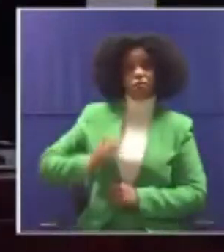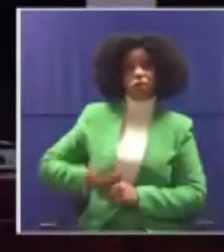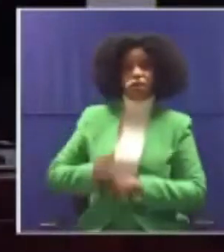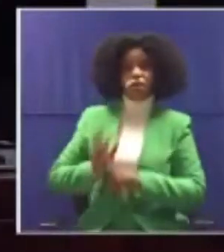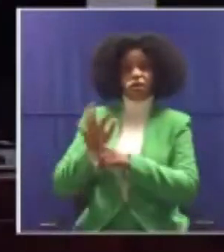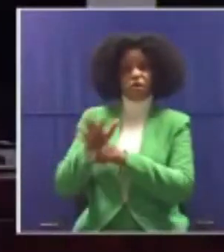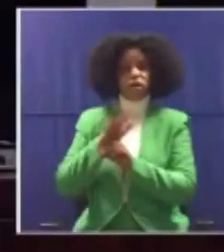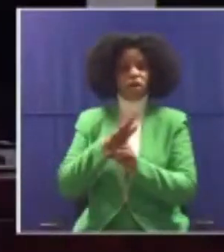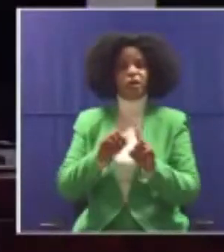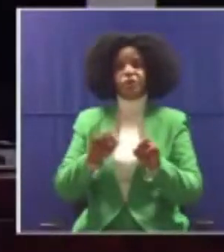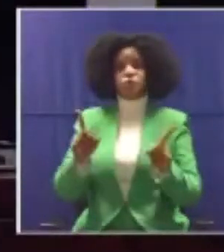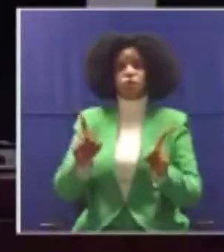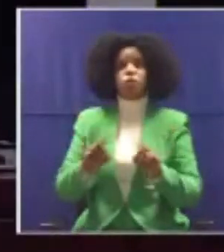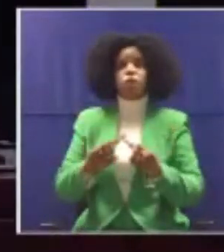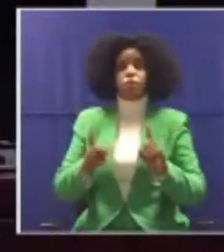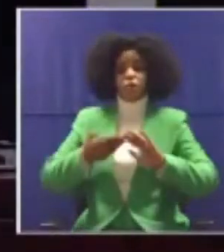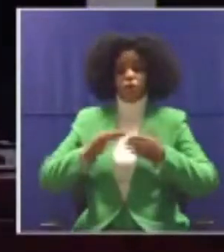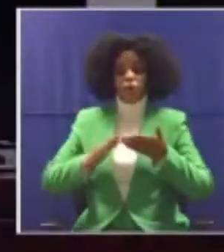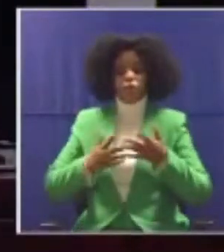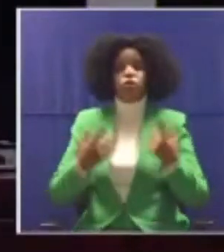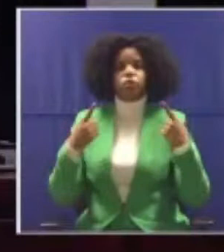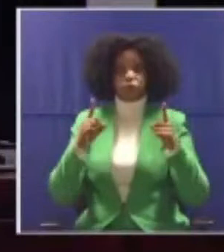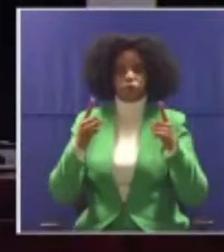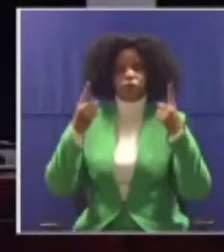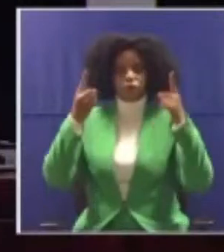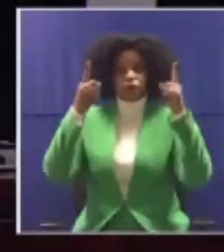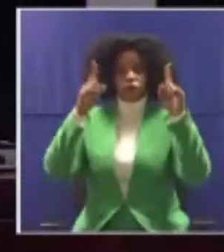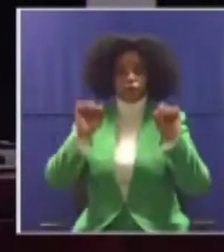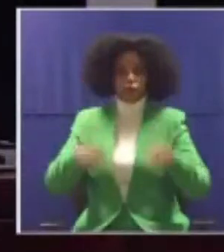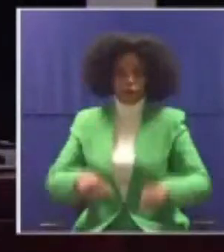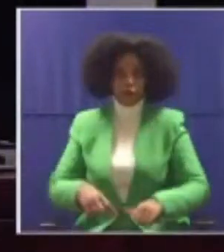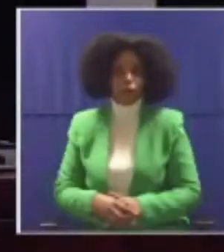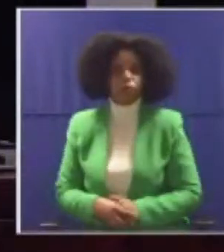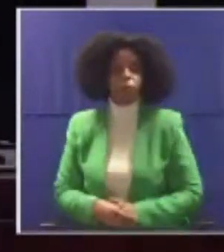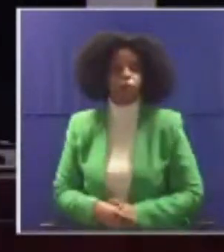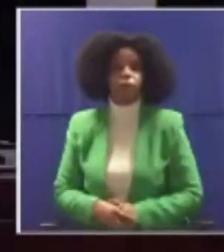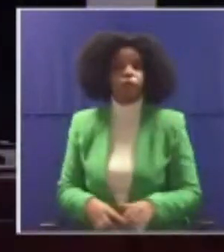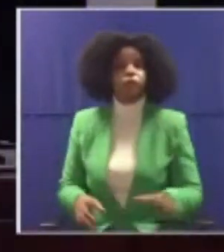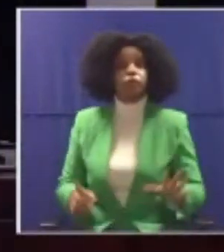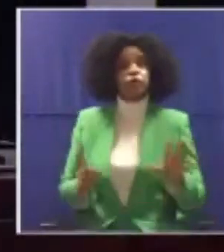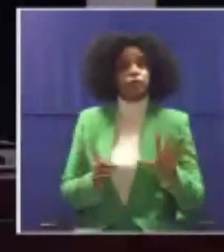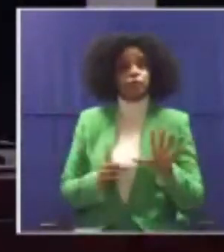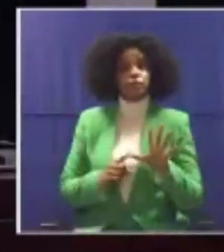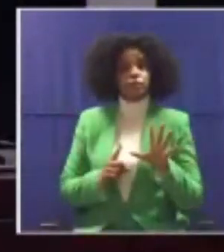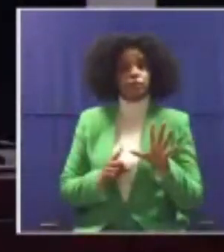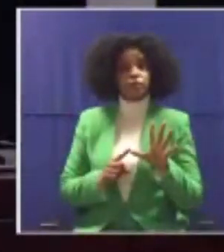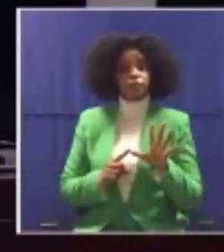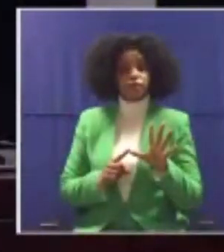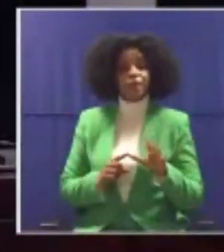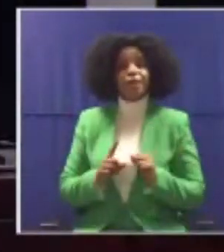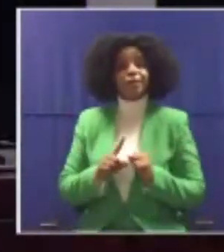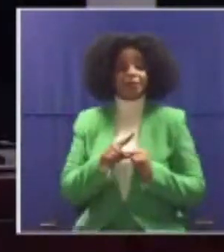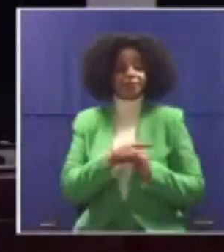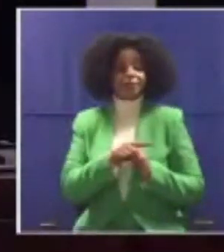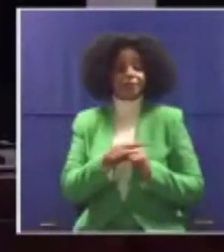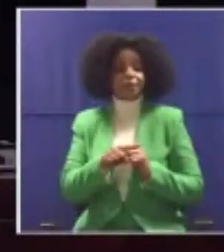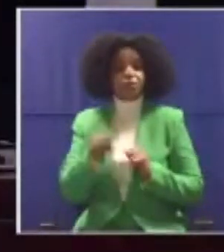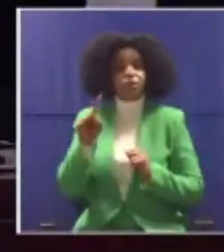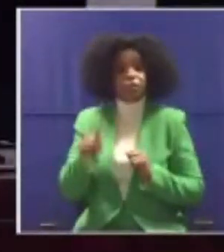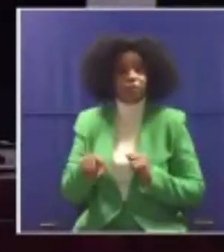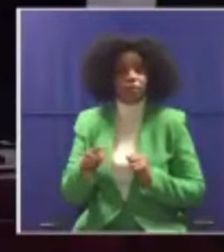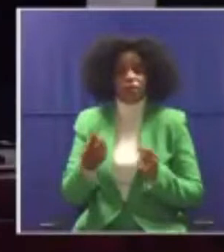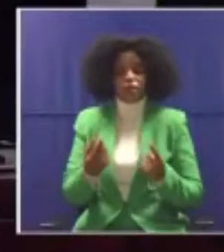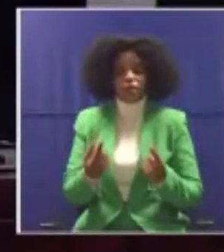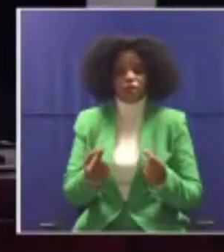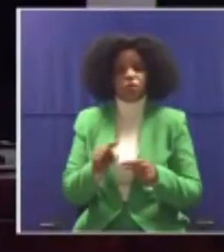society. Fifth, coalition governments should be bound together by a commitment to good